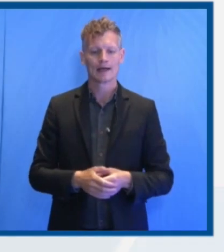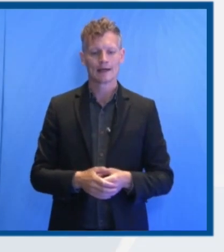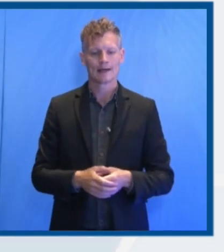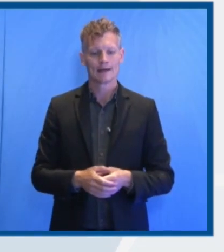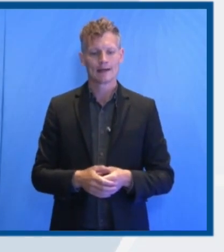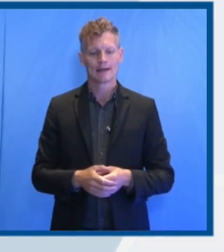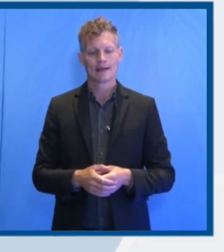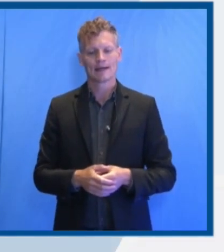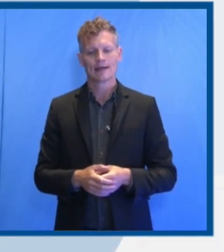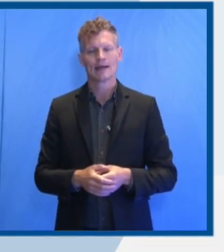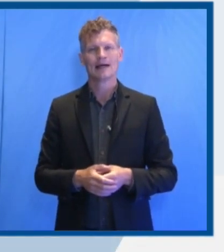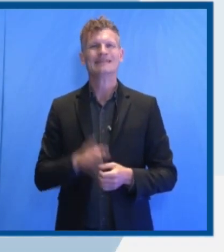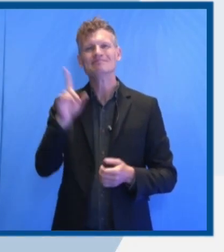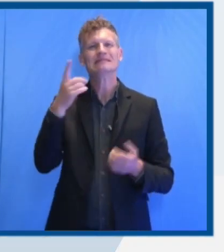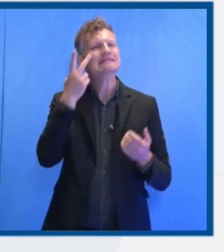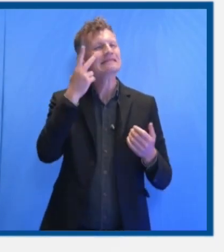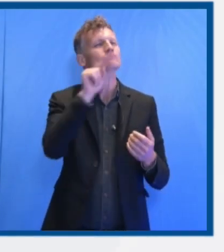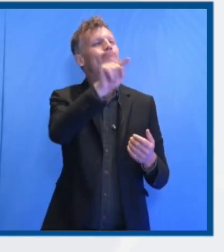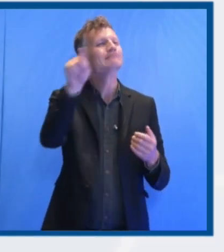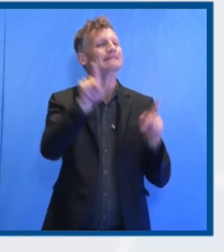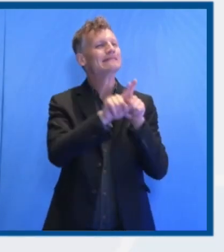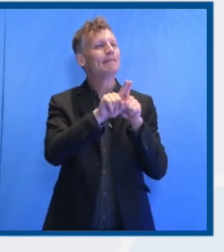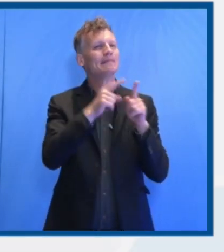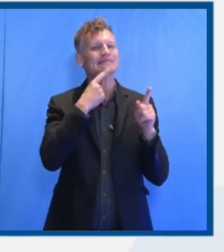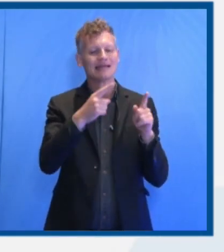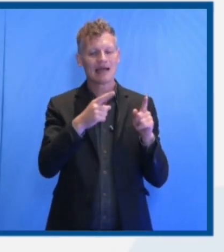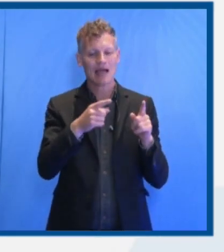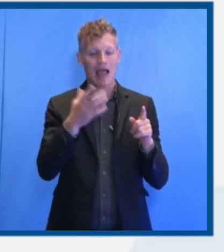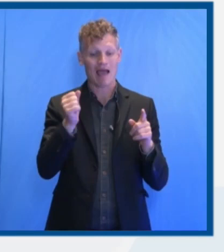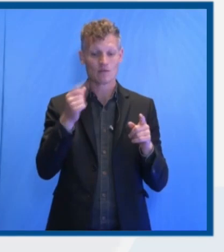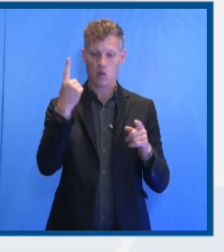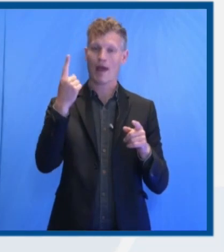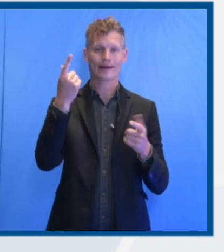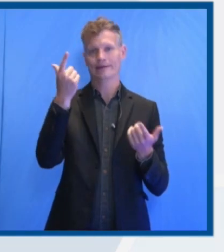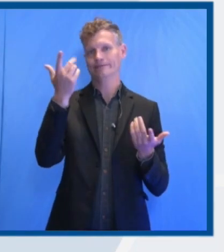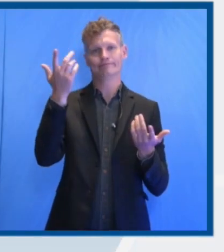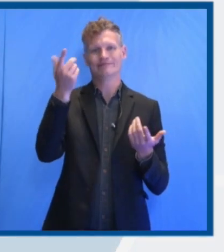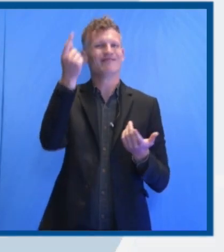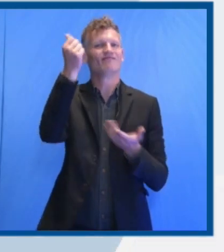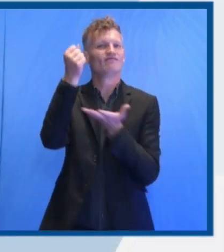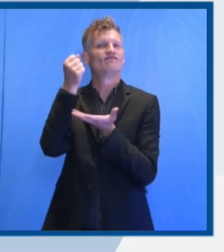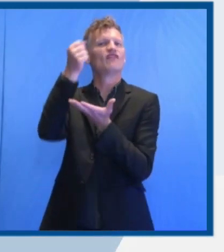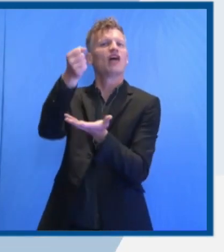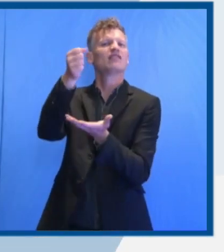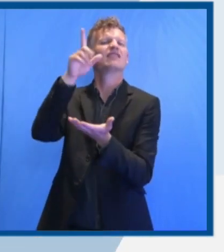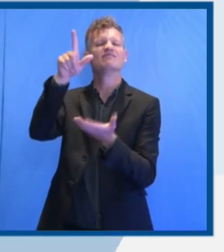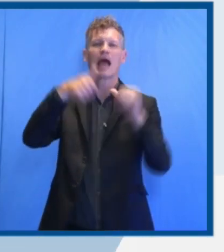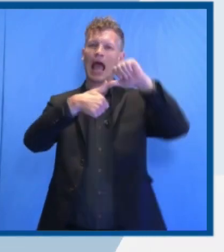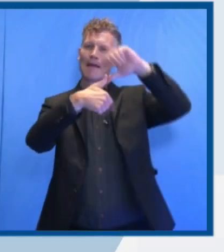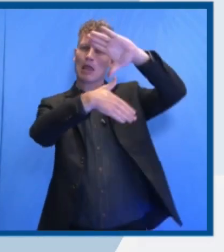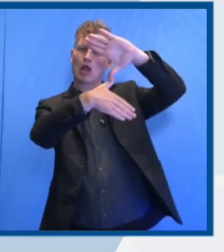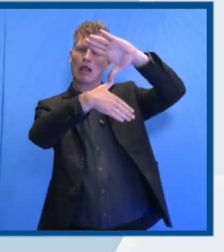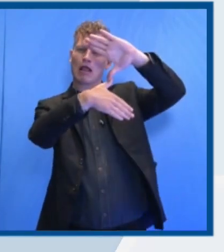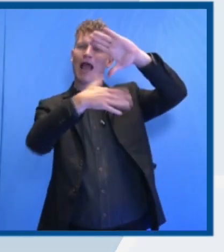example, AXA insures the Mesoamerican Coral Reef Fund, And there, a key part of the initiative is actually,